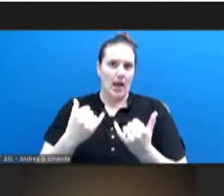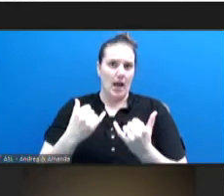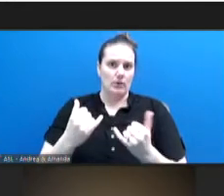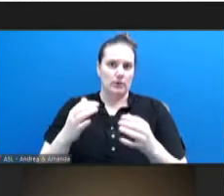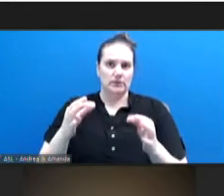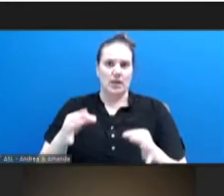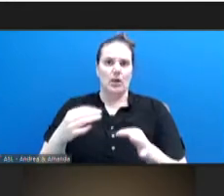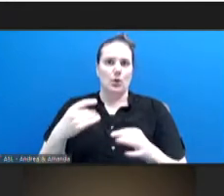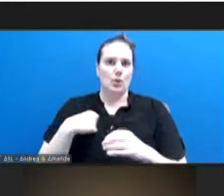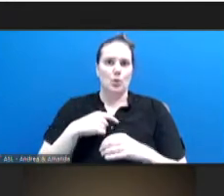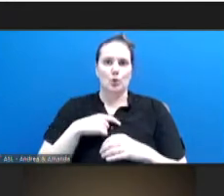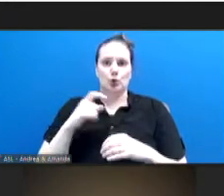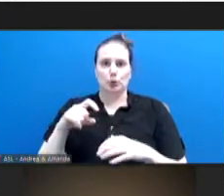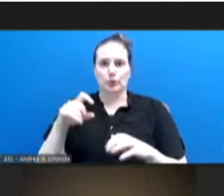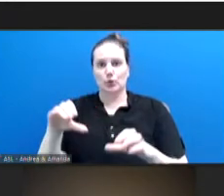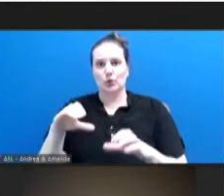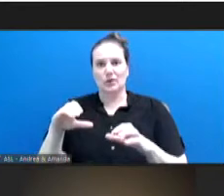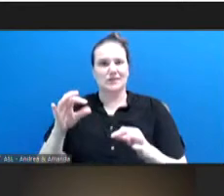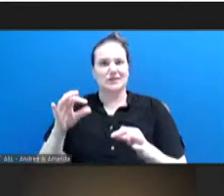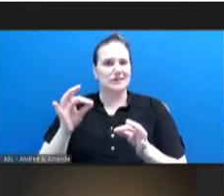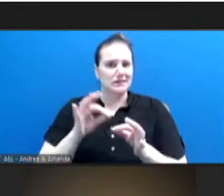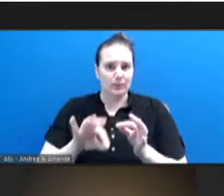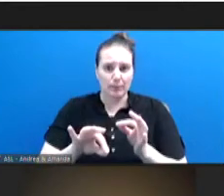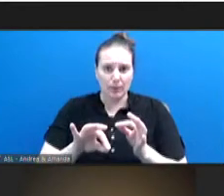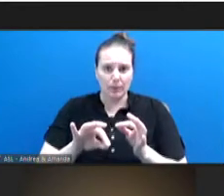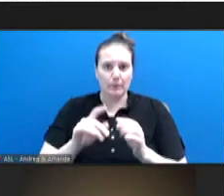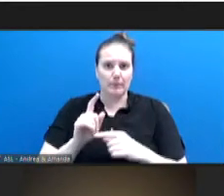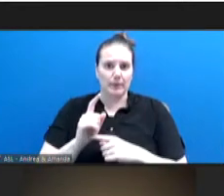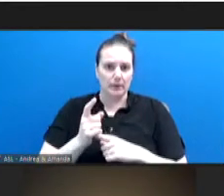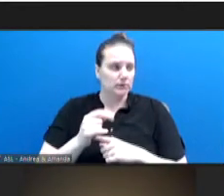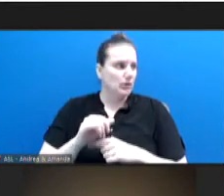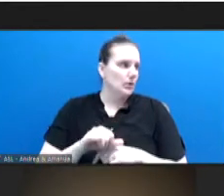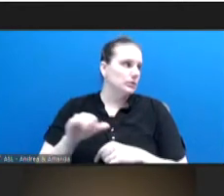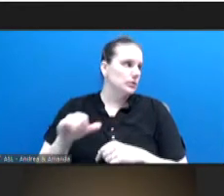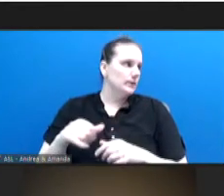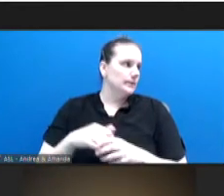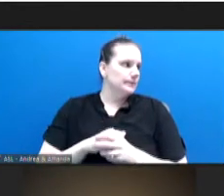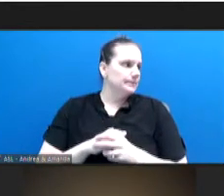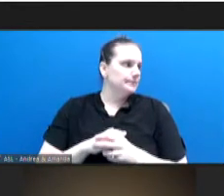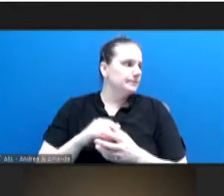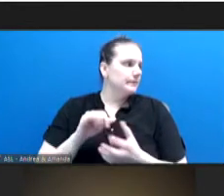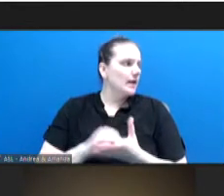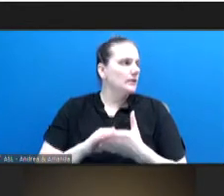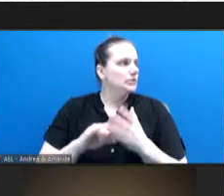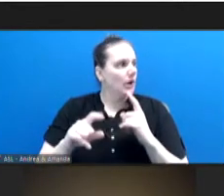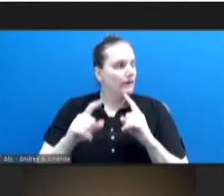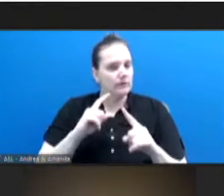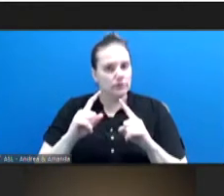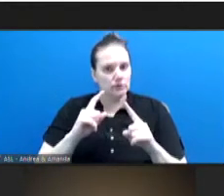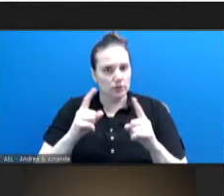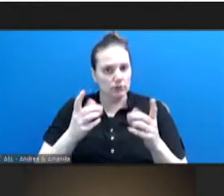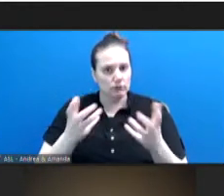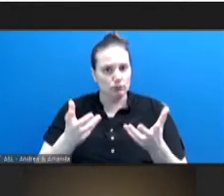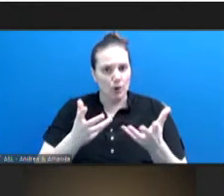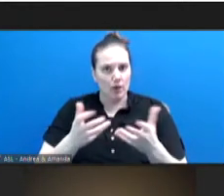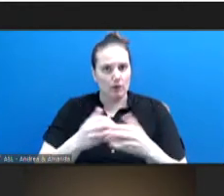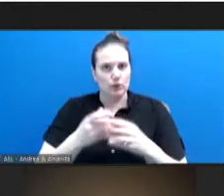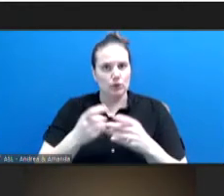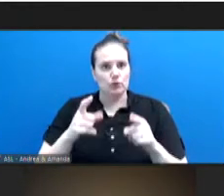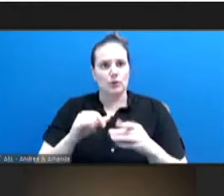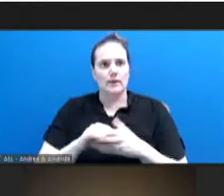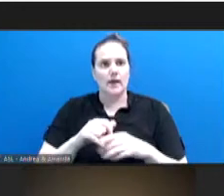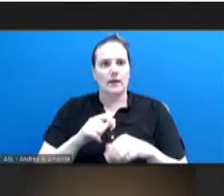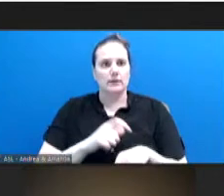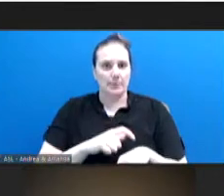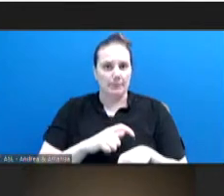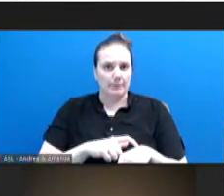that we should be doing very simple minutes as well. So that was what the conversation was. But during that period of